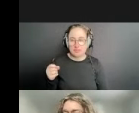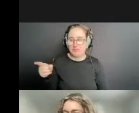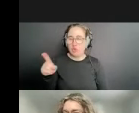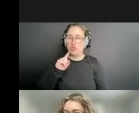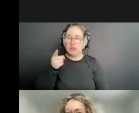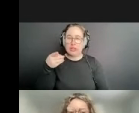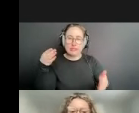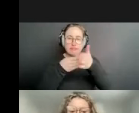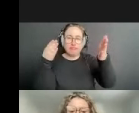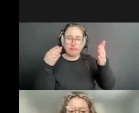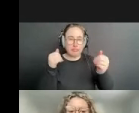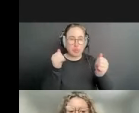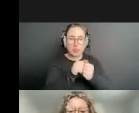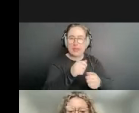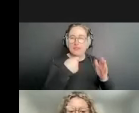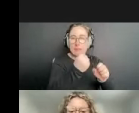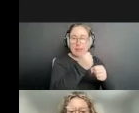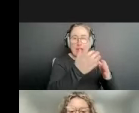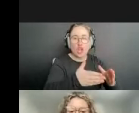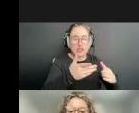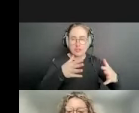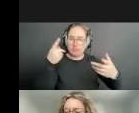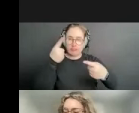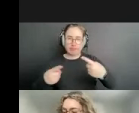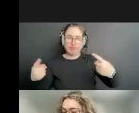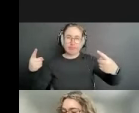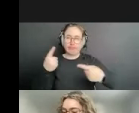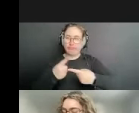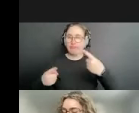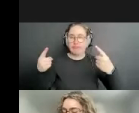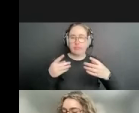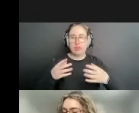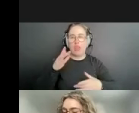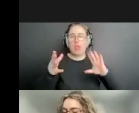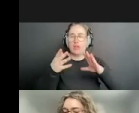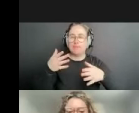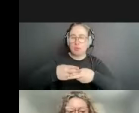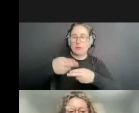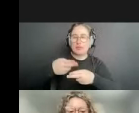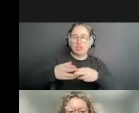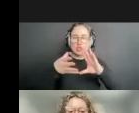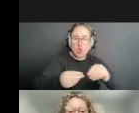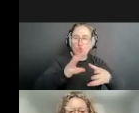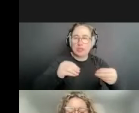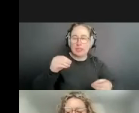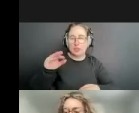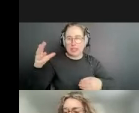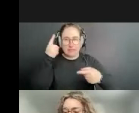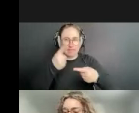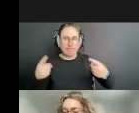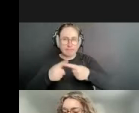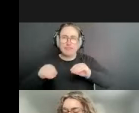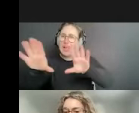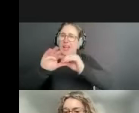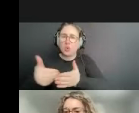other filmmakers out there. And he was a pioneer, and he held on to all of his material and